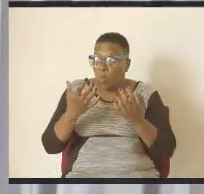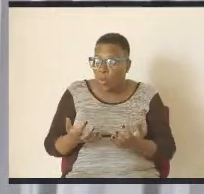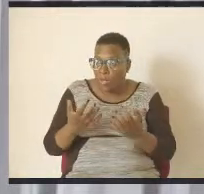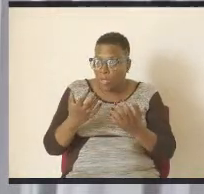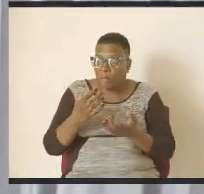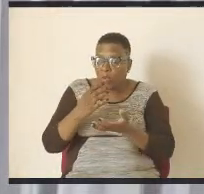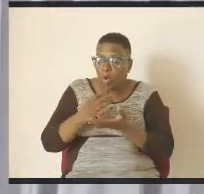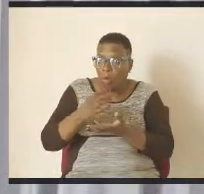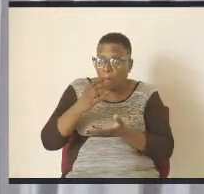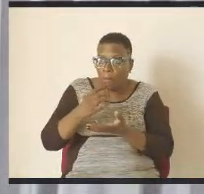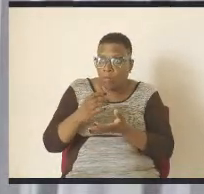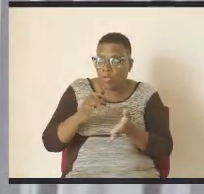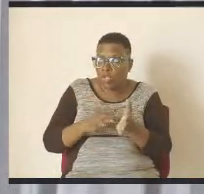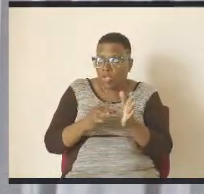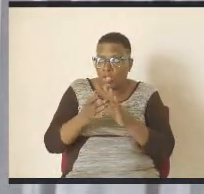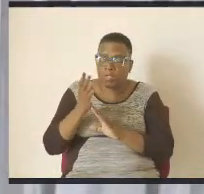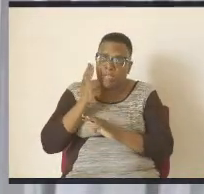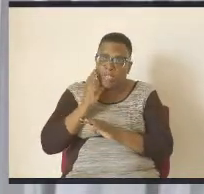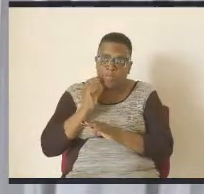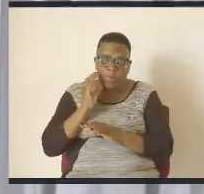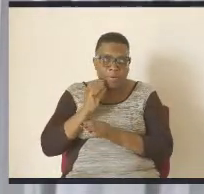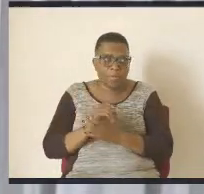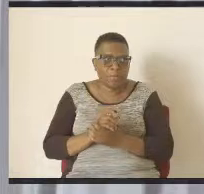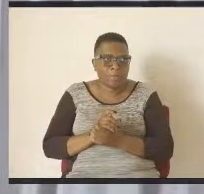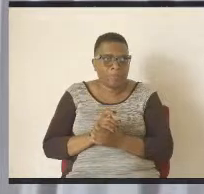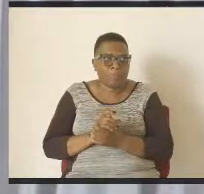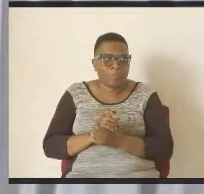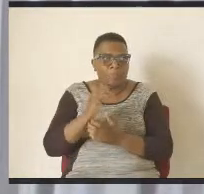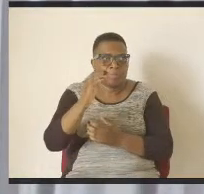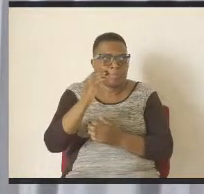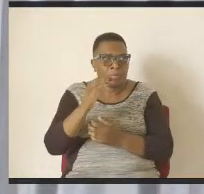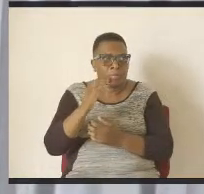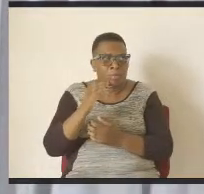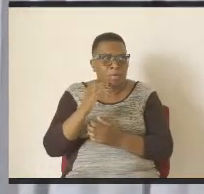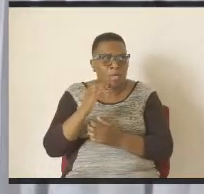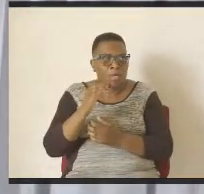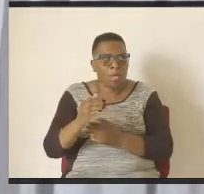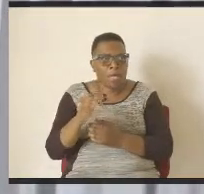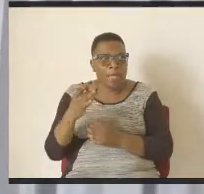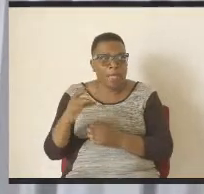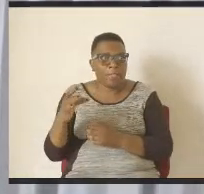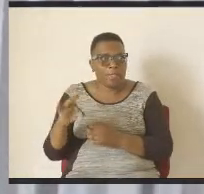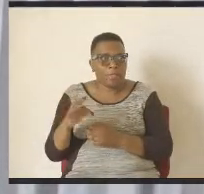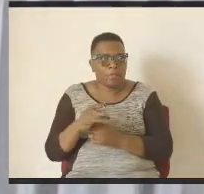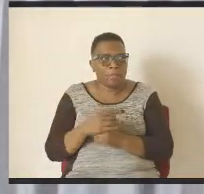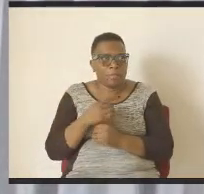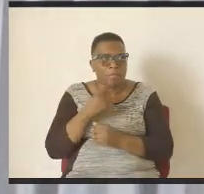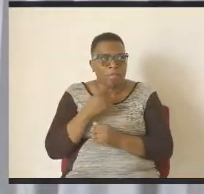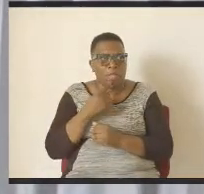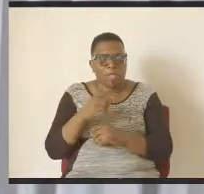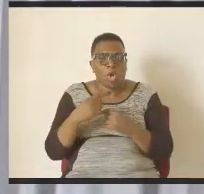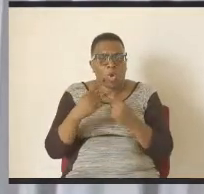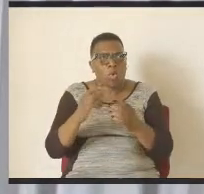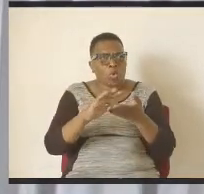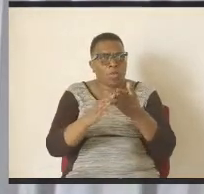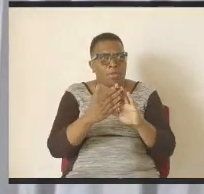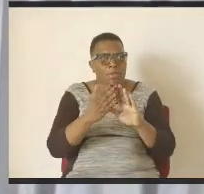Verse 18, same chapter. And he said, go into the city to a certain man and say to him, the teacher